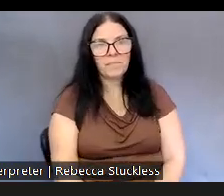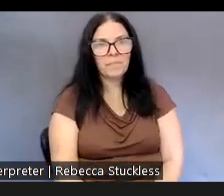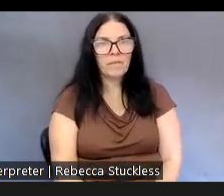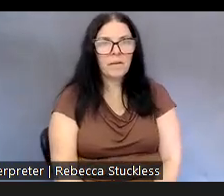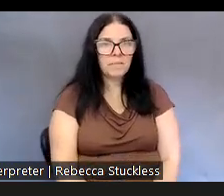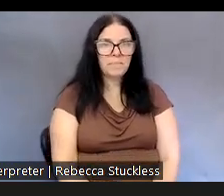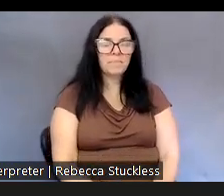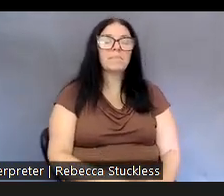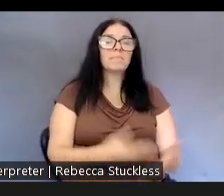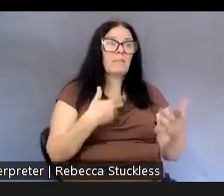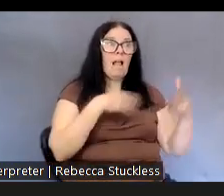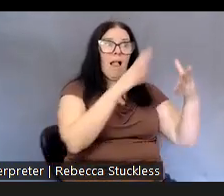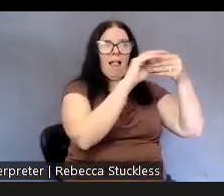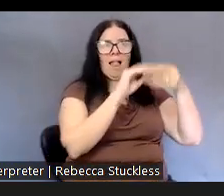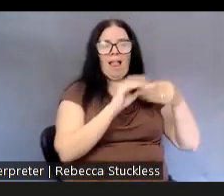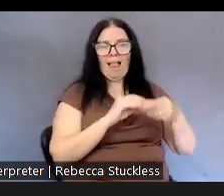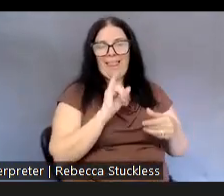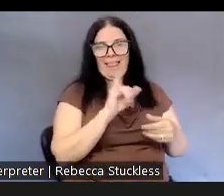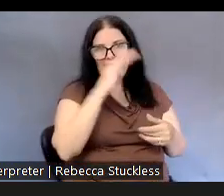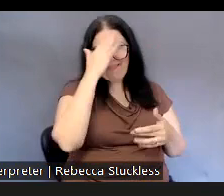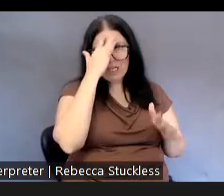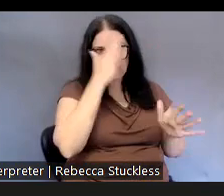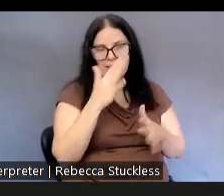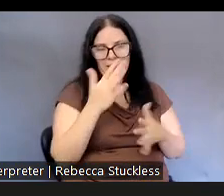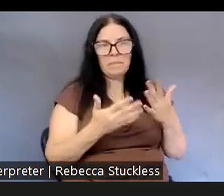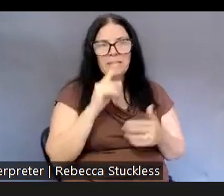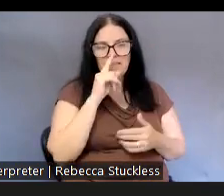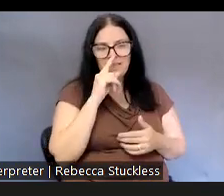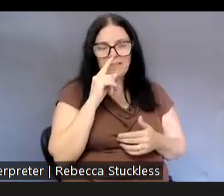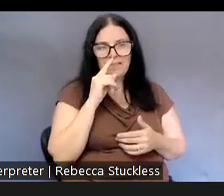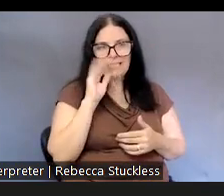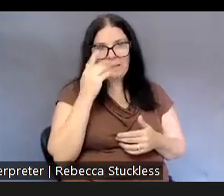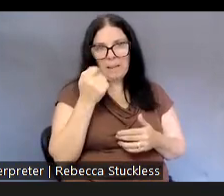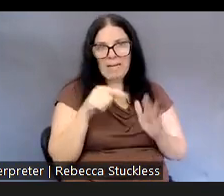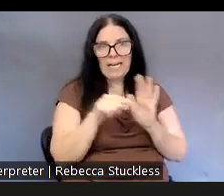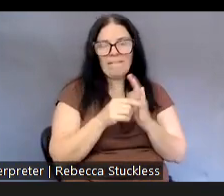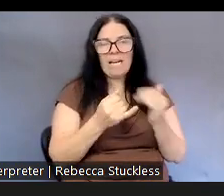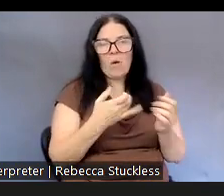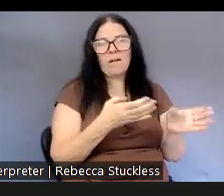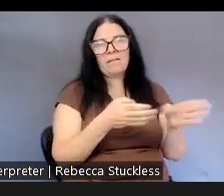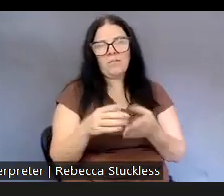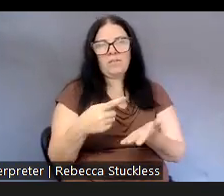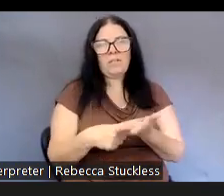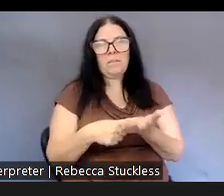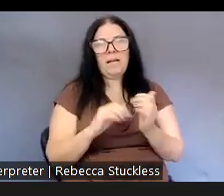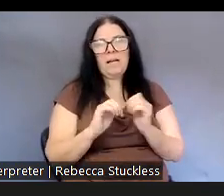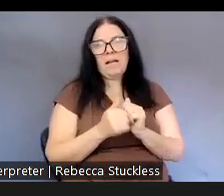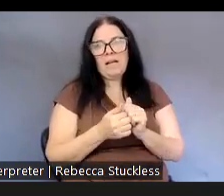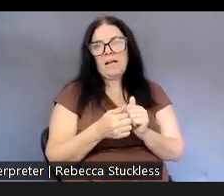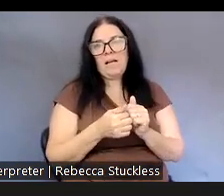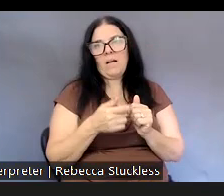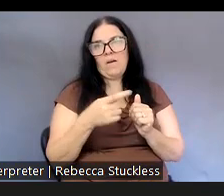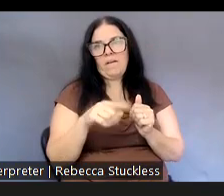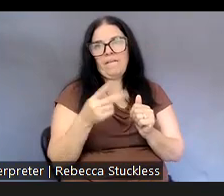Well, now that I've probably sounded a little negative for a while, let's shift gears and see